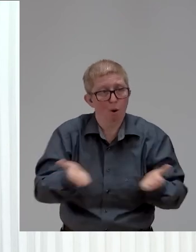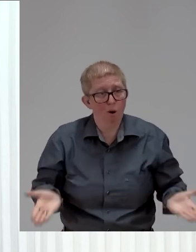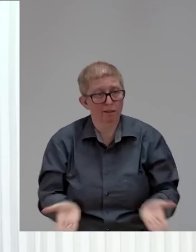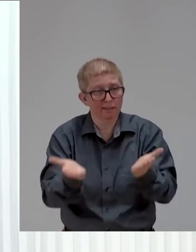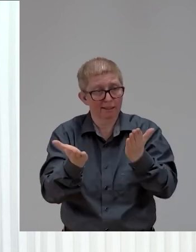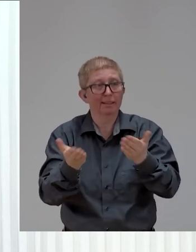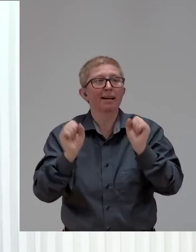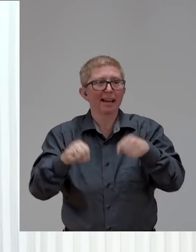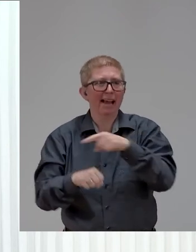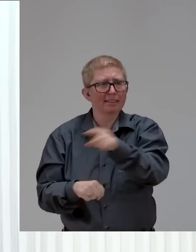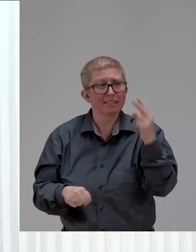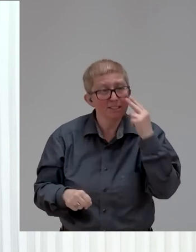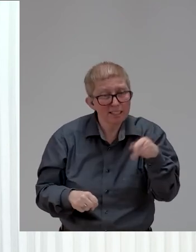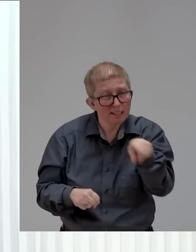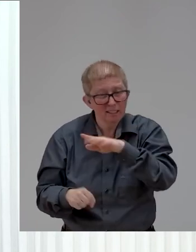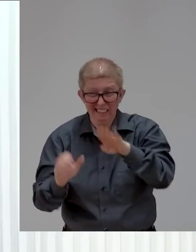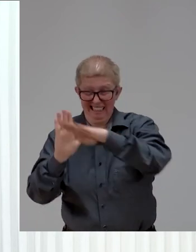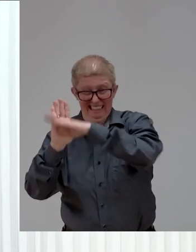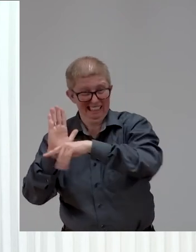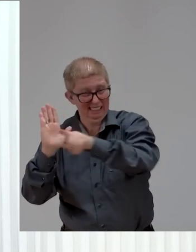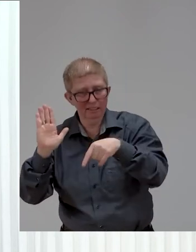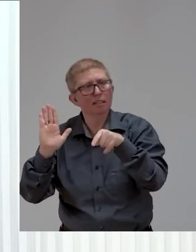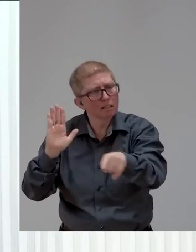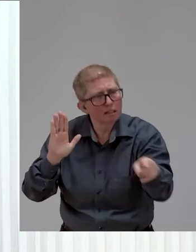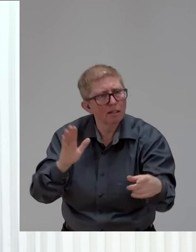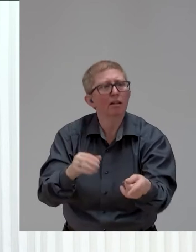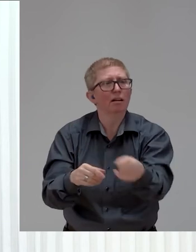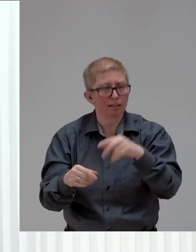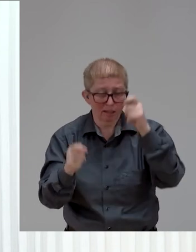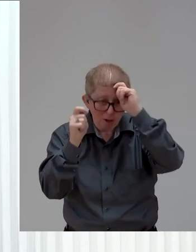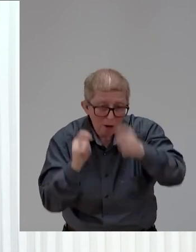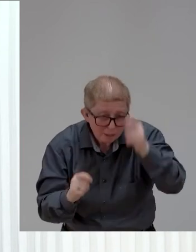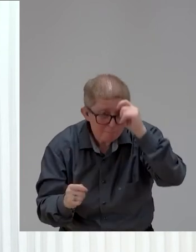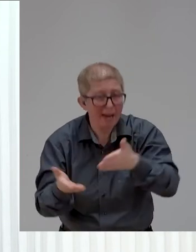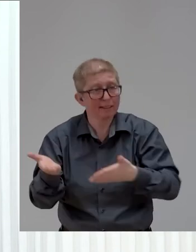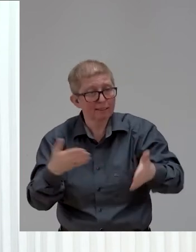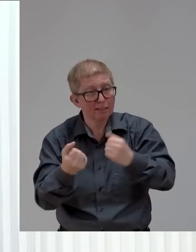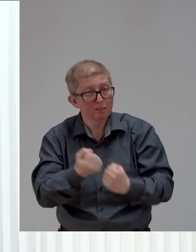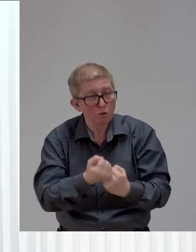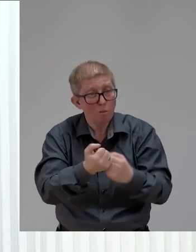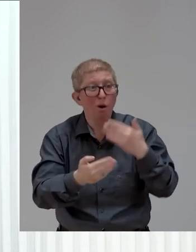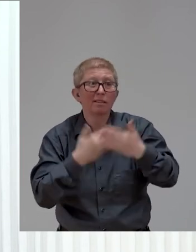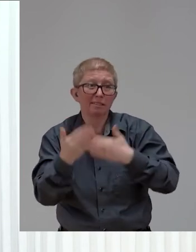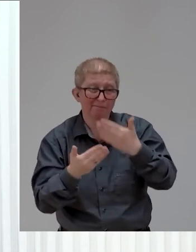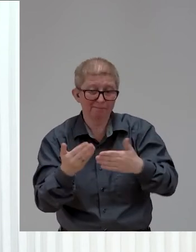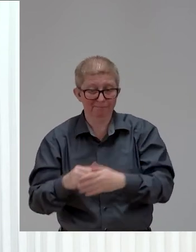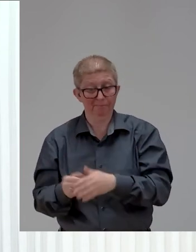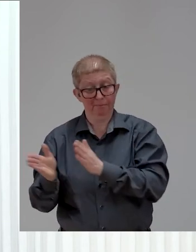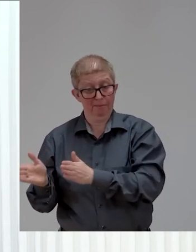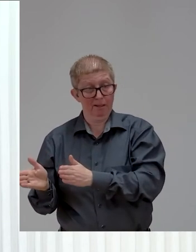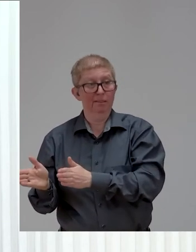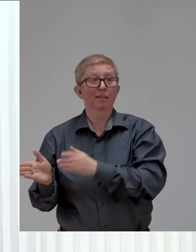and taken into account. Governments, international organizations, the private sector, and all stakeholders need to